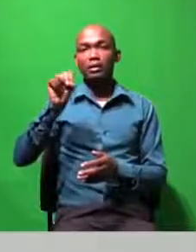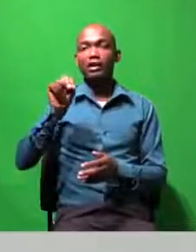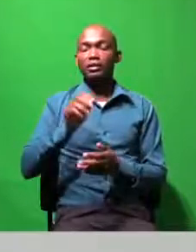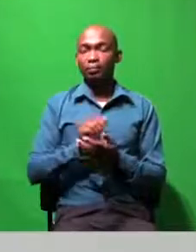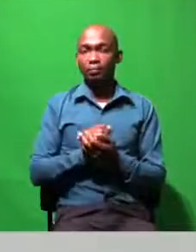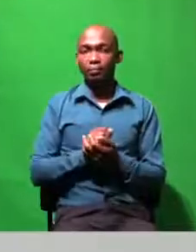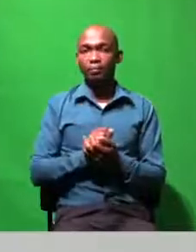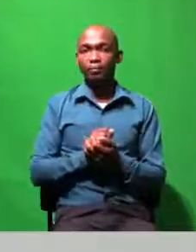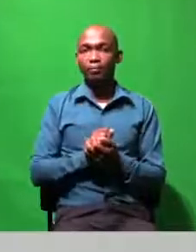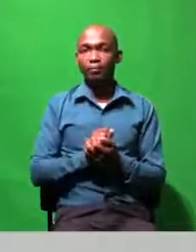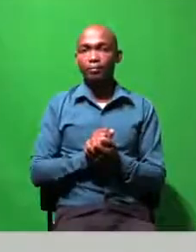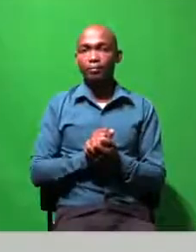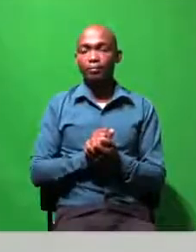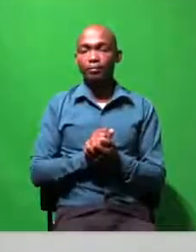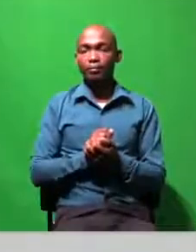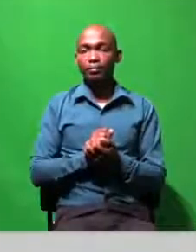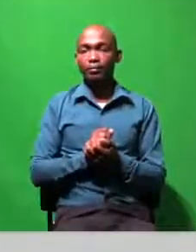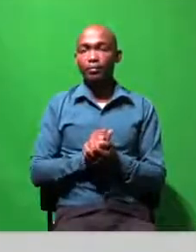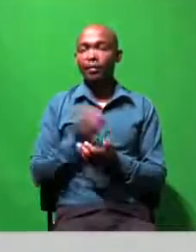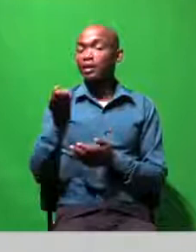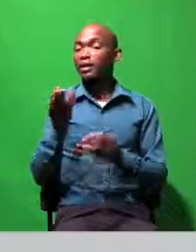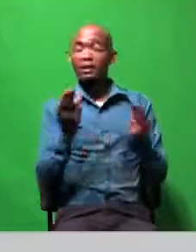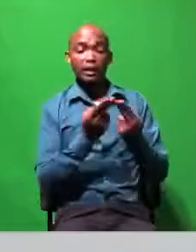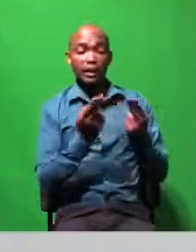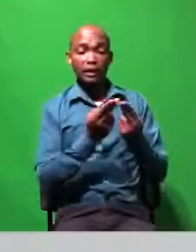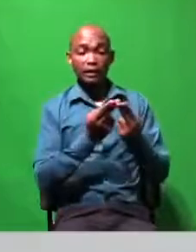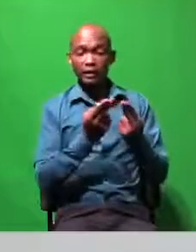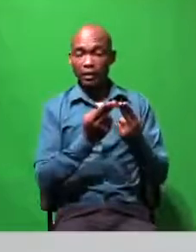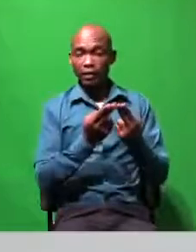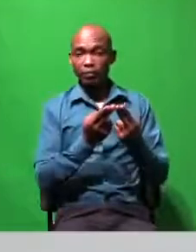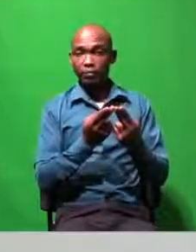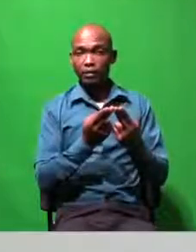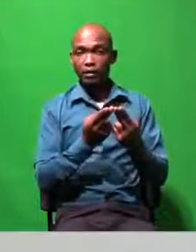turn. Quarter turn is the same as